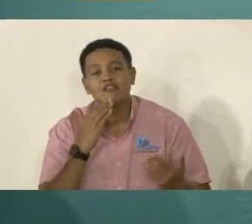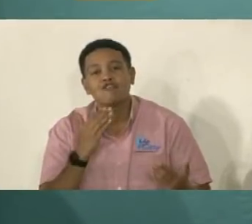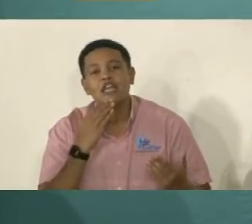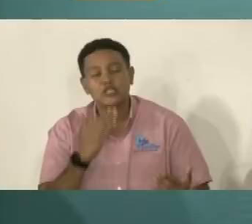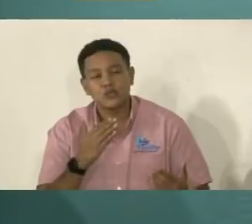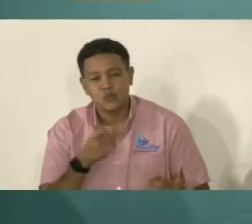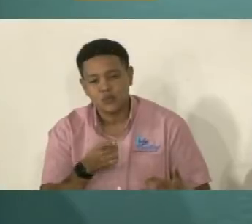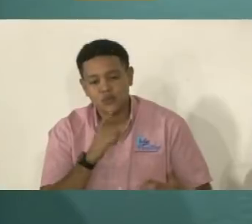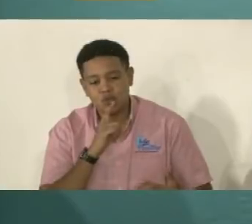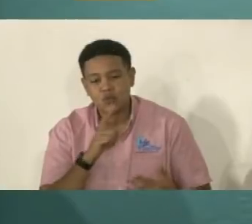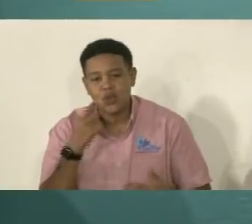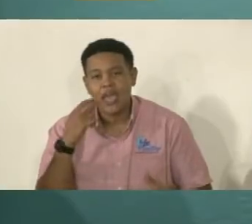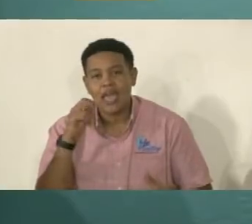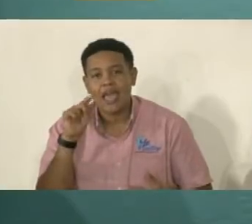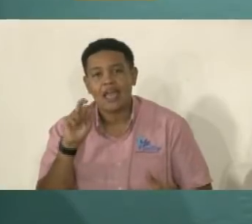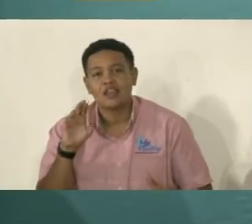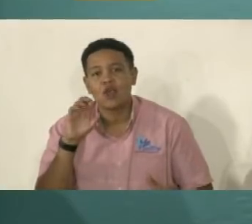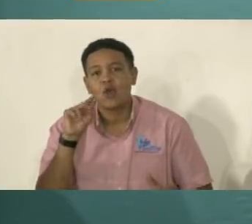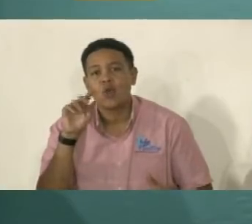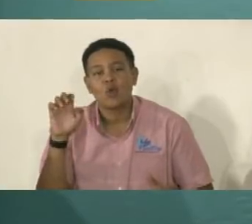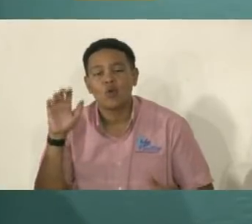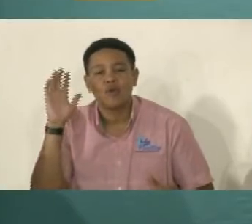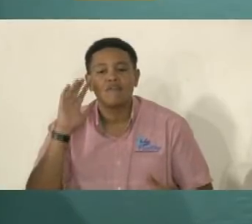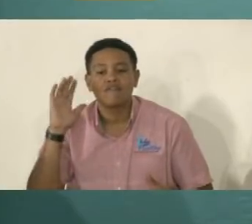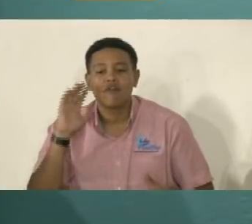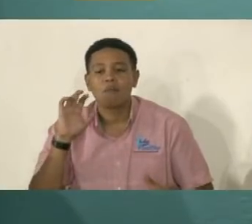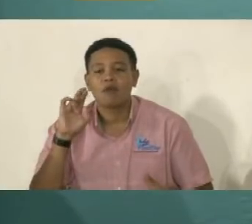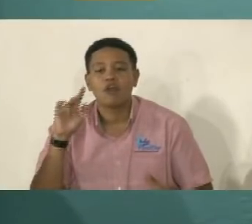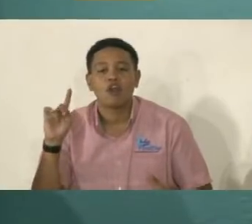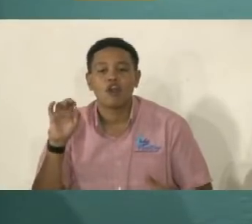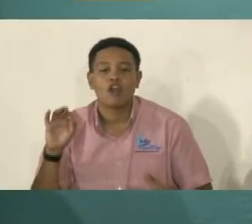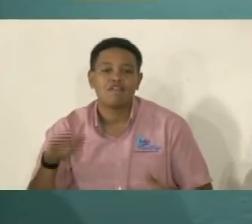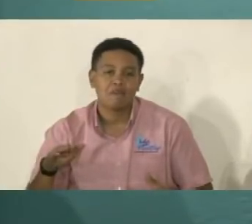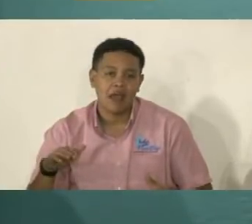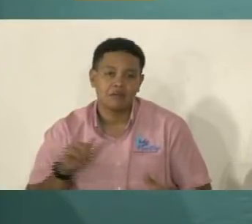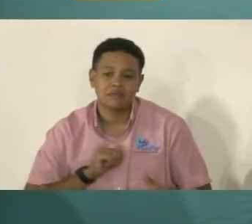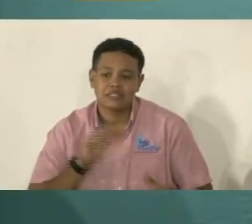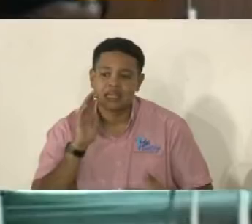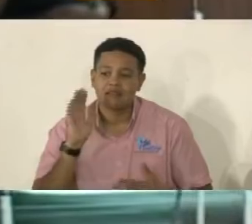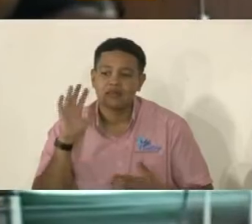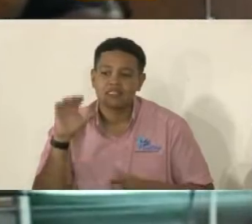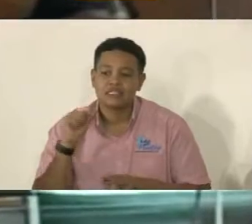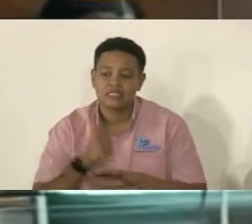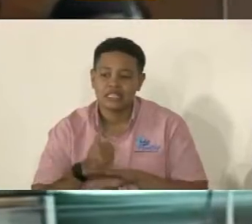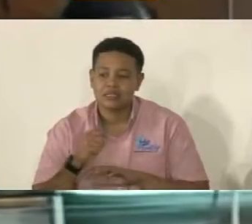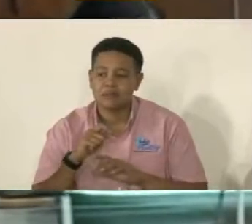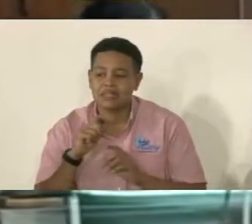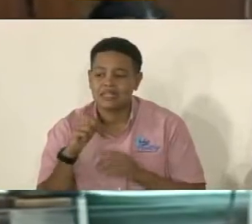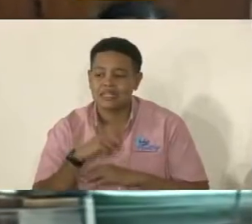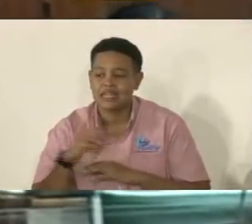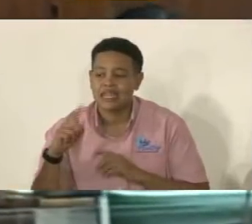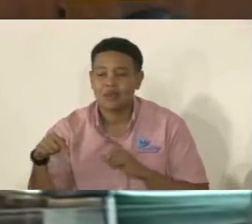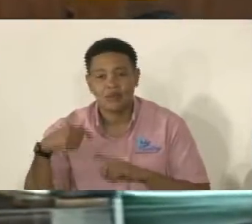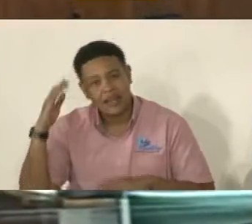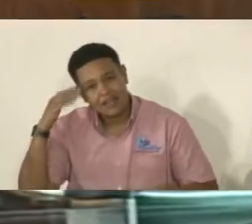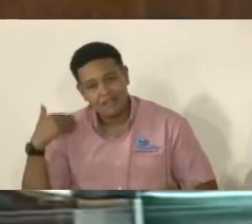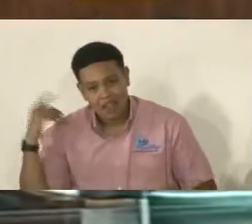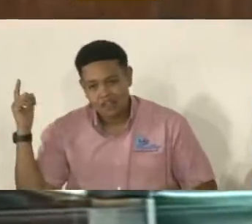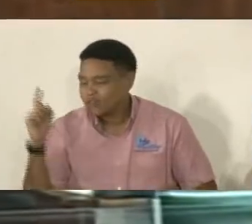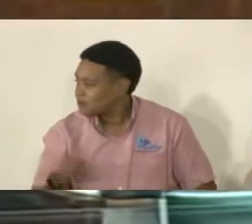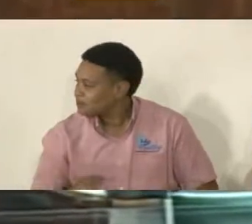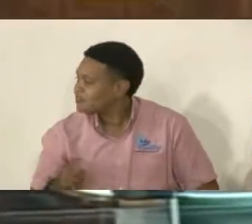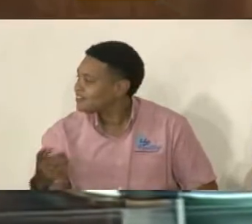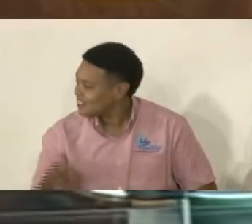to Heather Cook, former Clerk of the House, and I'm going to set a specific day when I can invite Ms. Cook down so